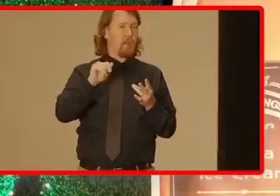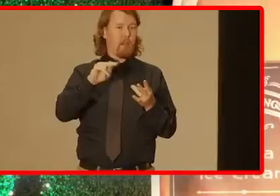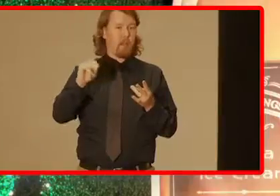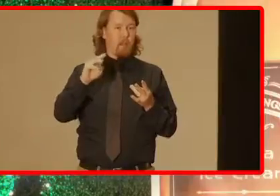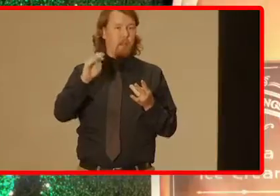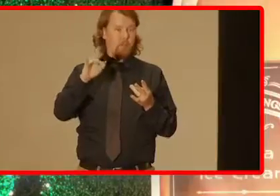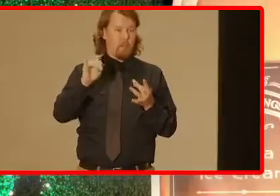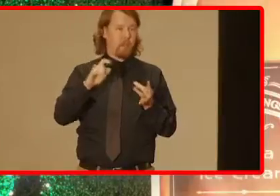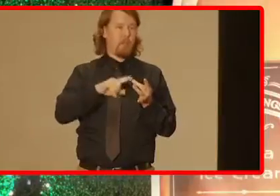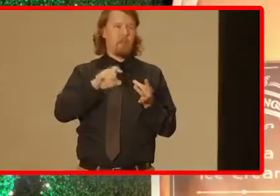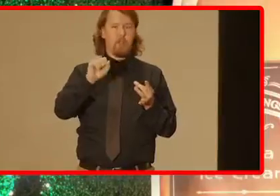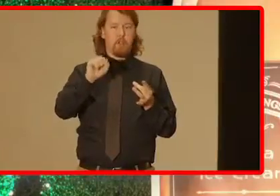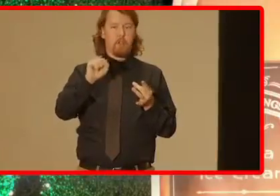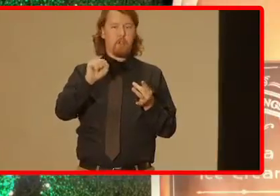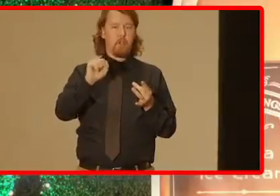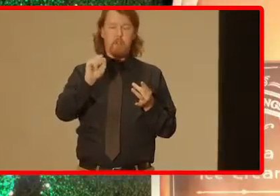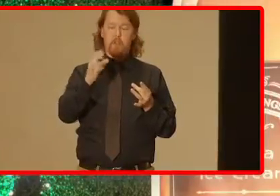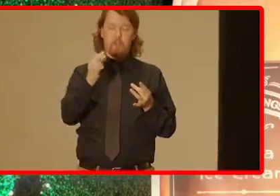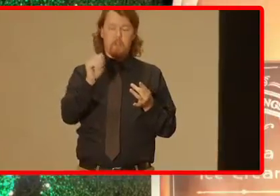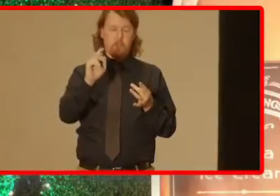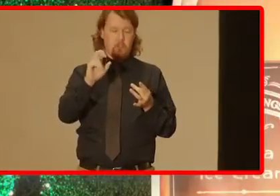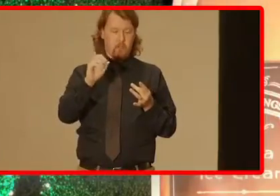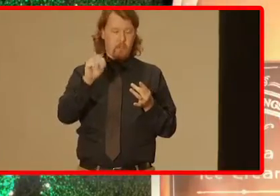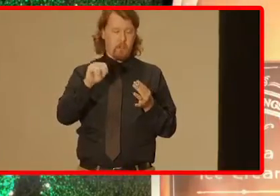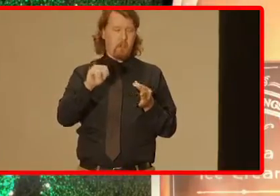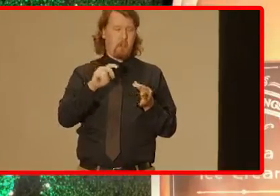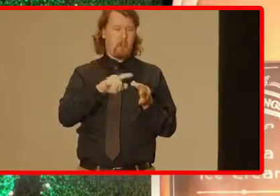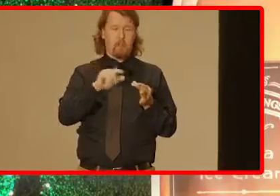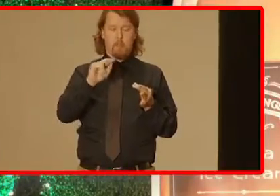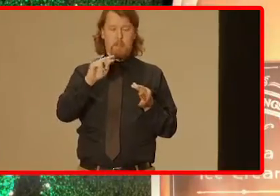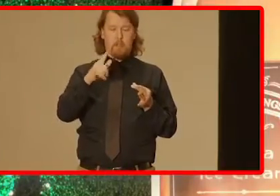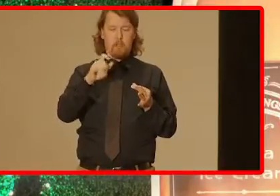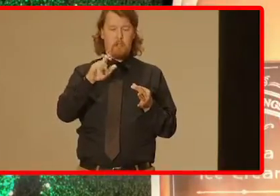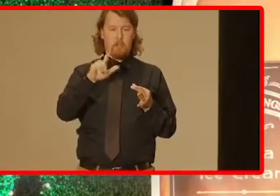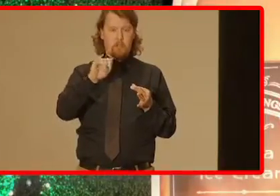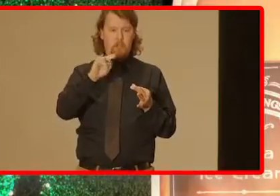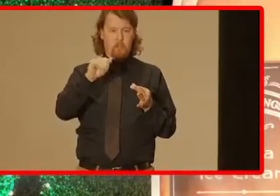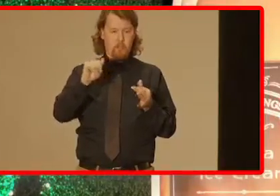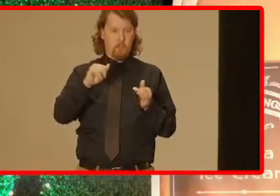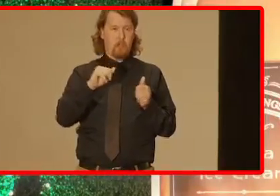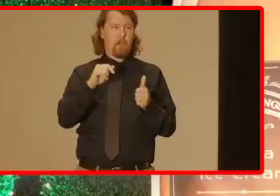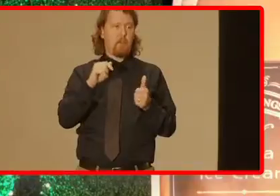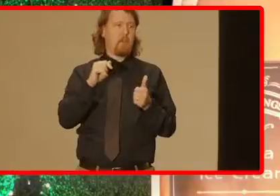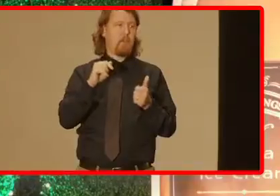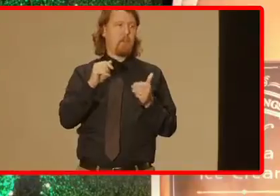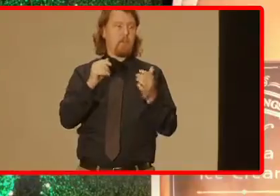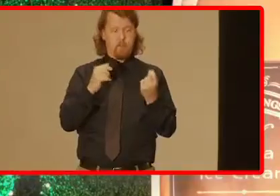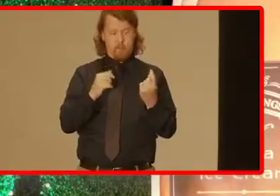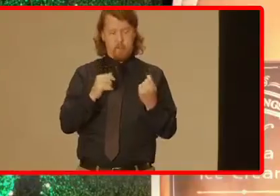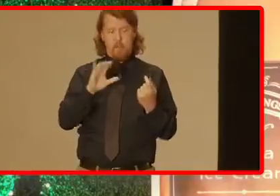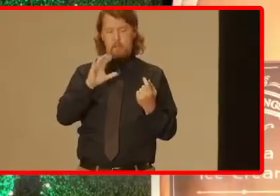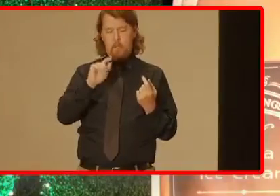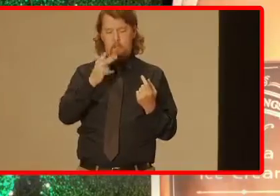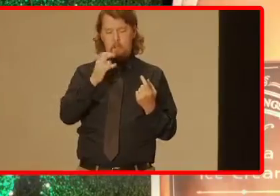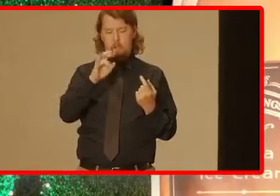Sharon Rousey, Angelita Salato, Catherine Smith, Tim Turner, and Gil